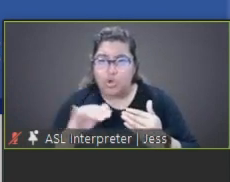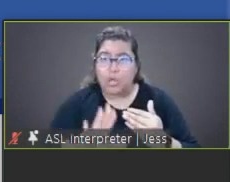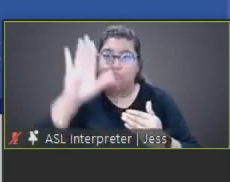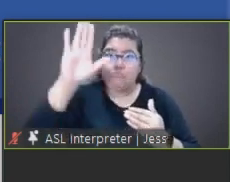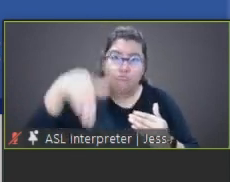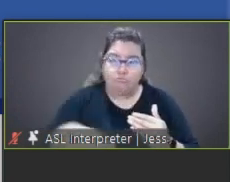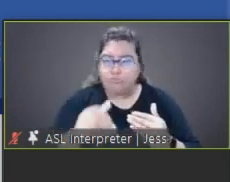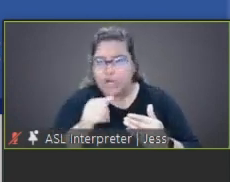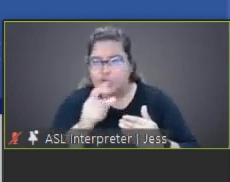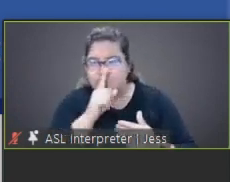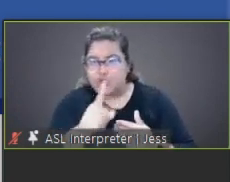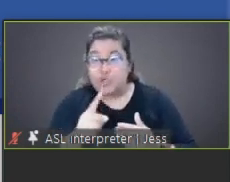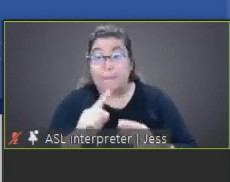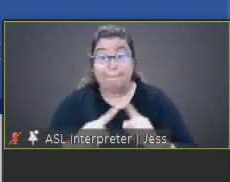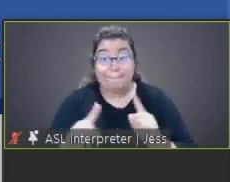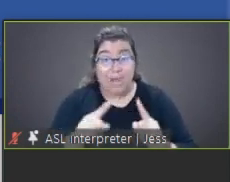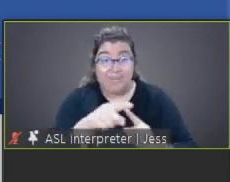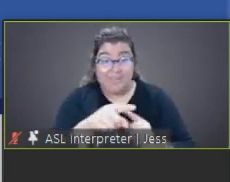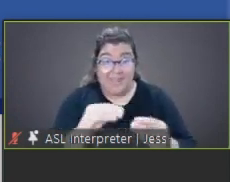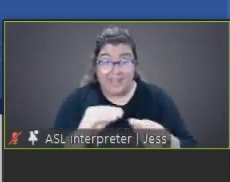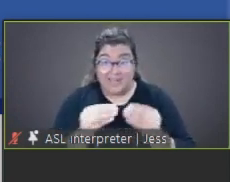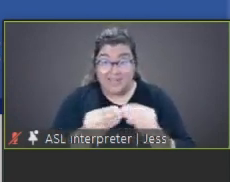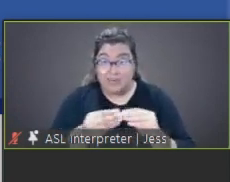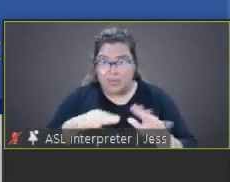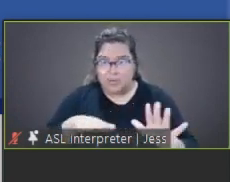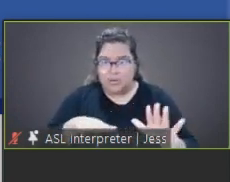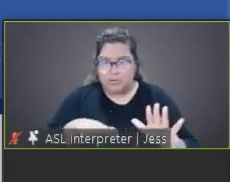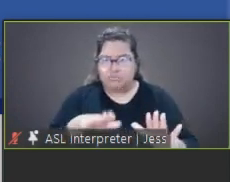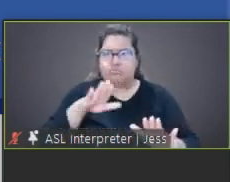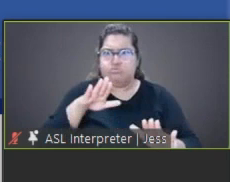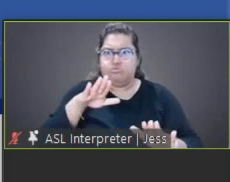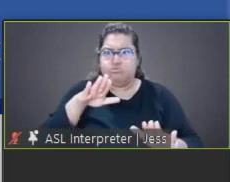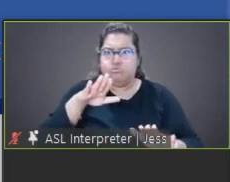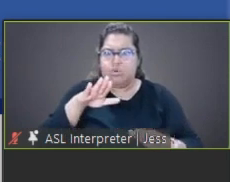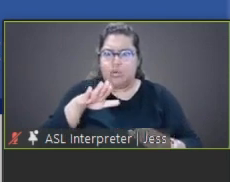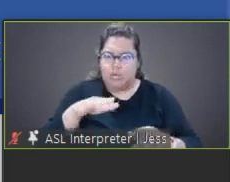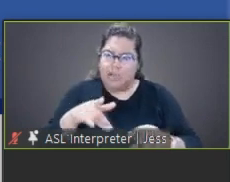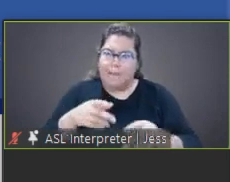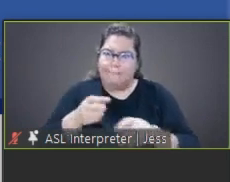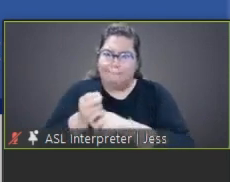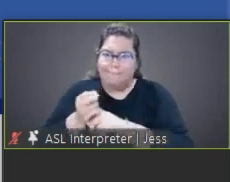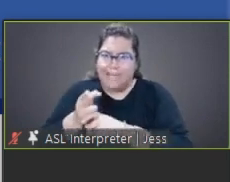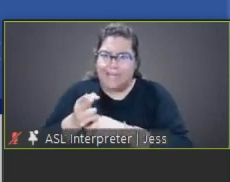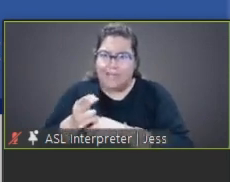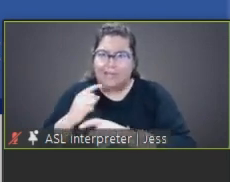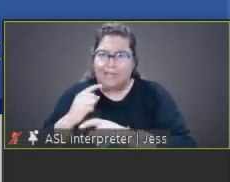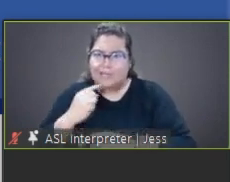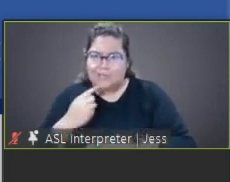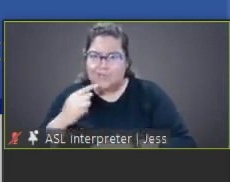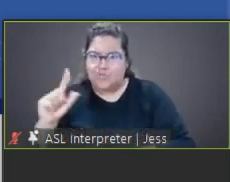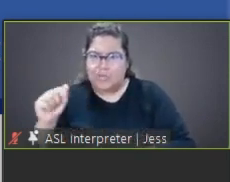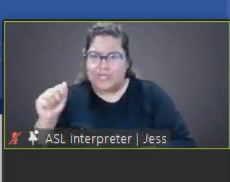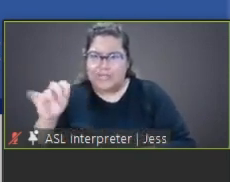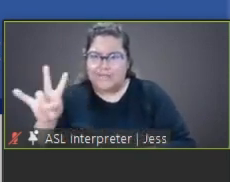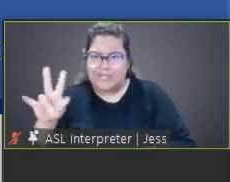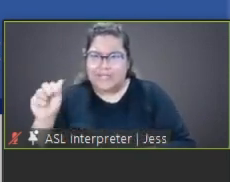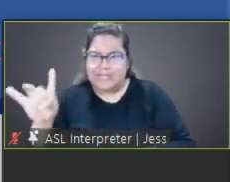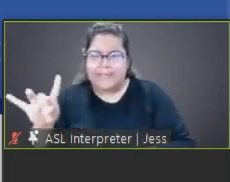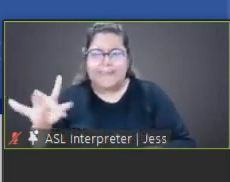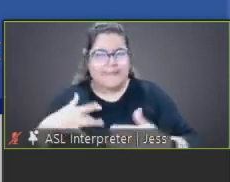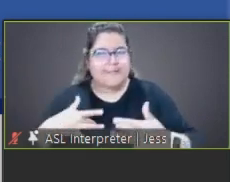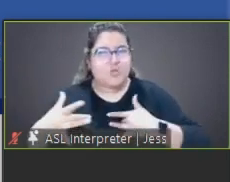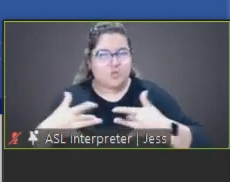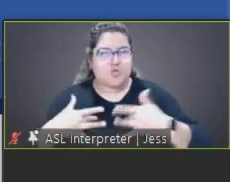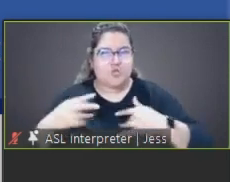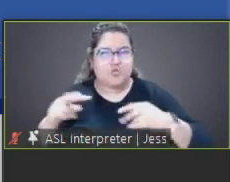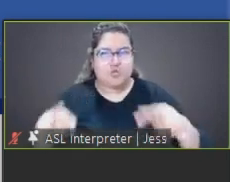to see that the level of hospitalizations we're seeing now is ahead of that severe 2017-18 season.